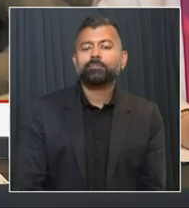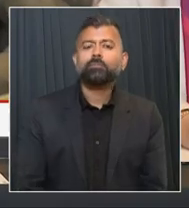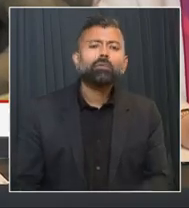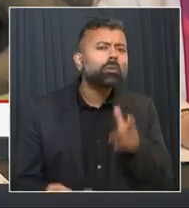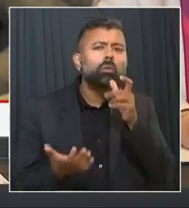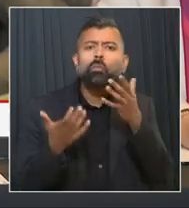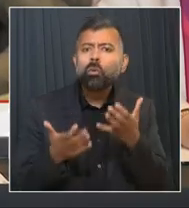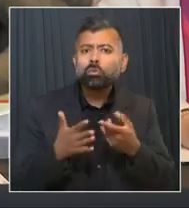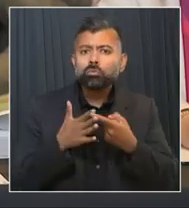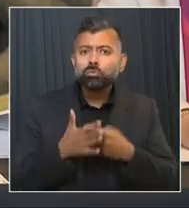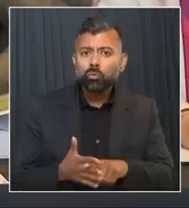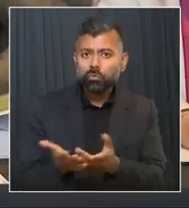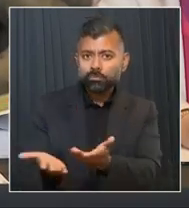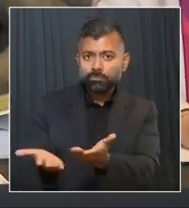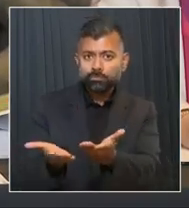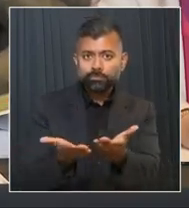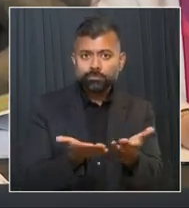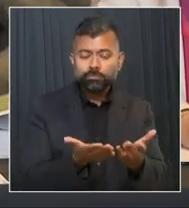ma'am.